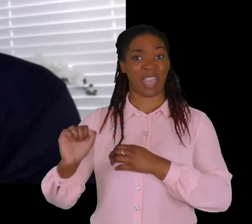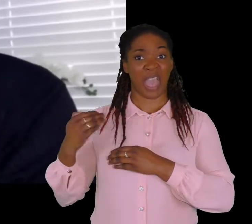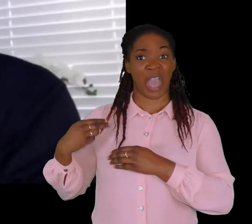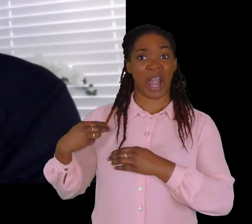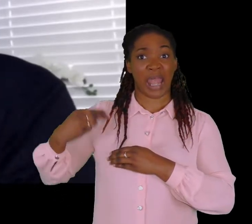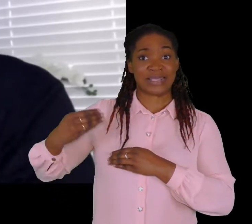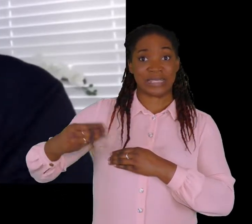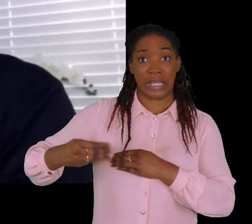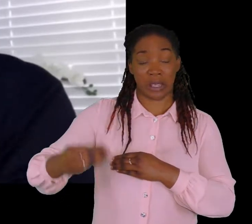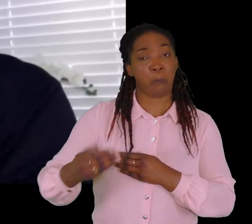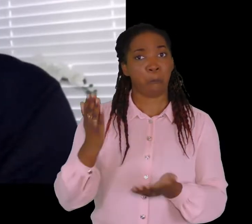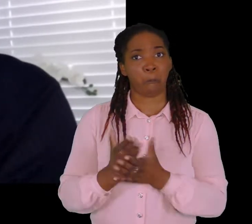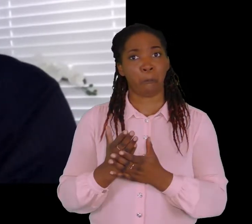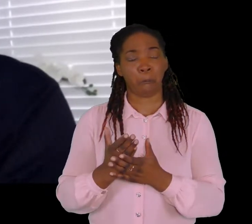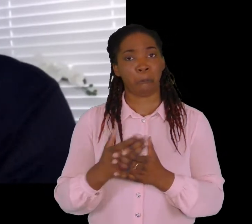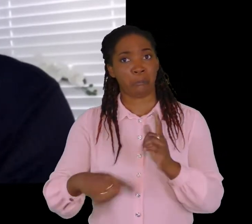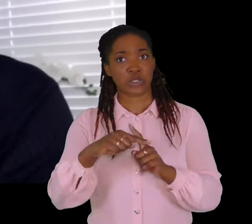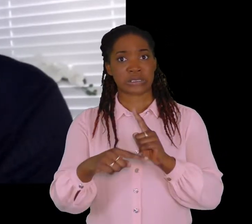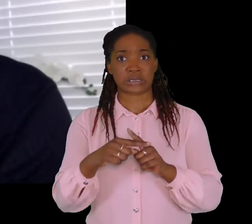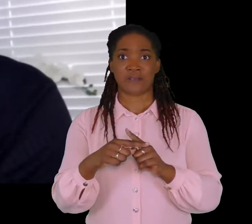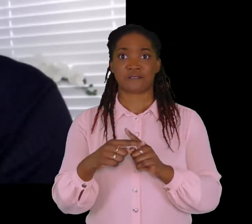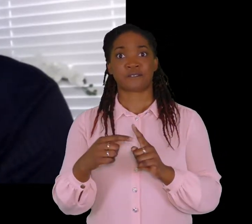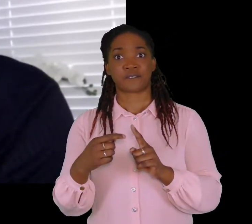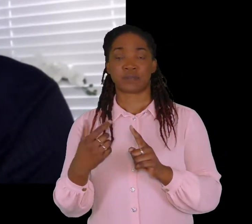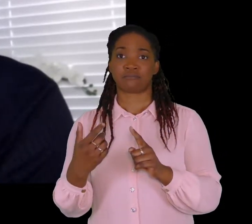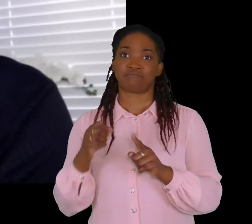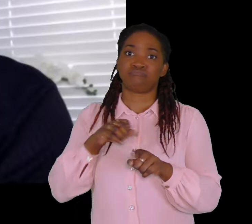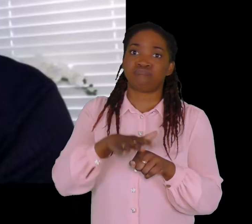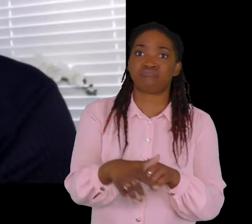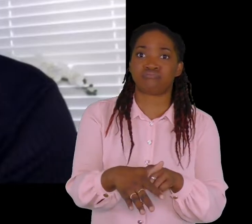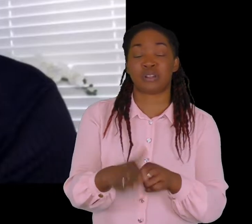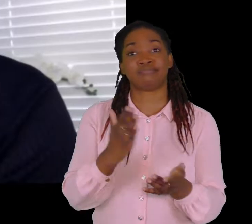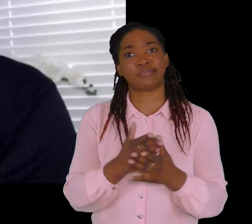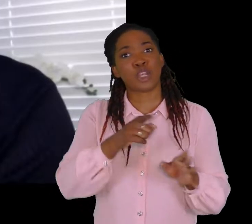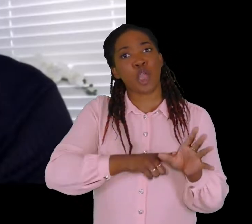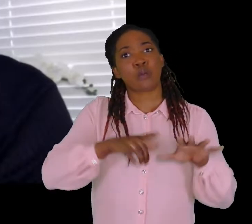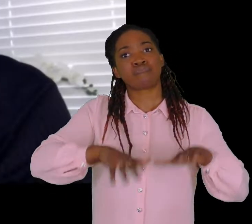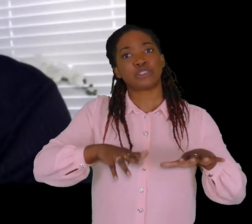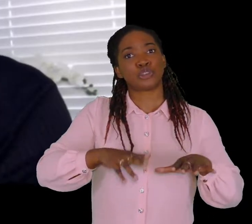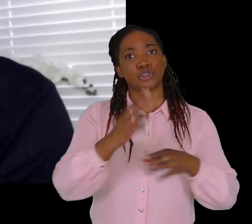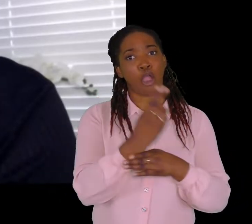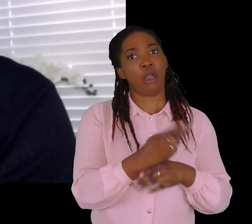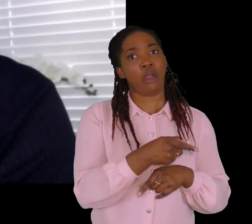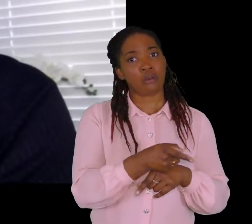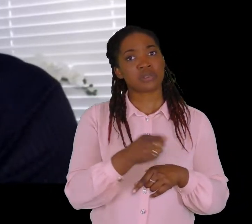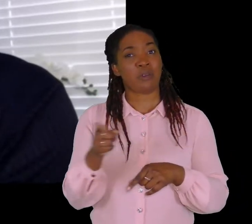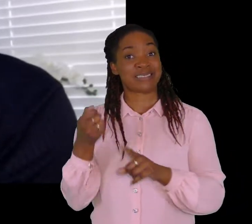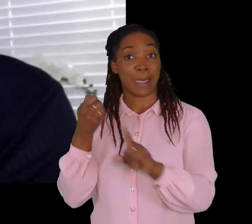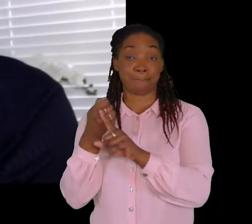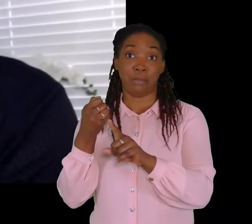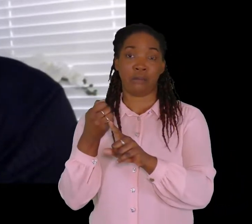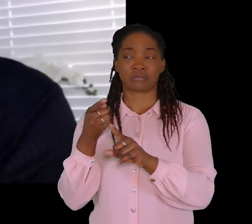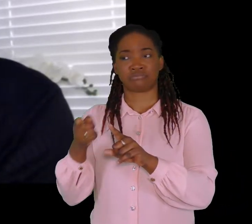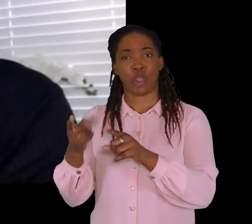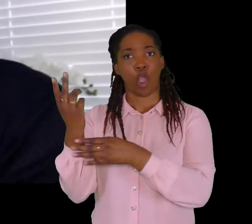partially remains an enduring force, one that is parallel to the development of the young British arts, the YBAs, its impact on art